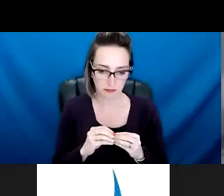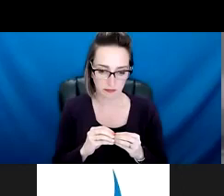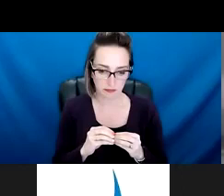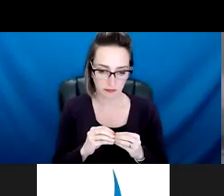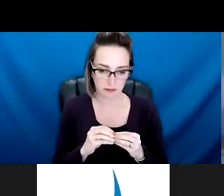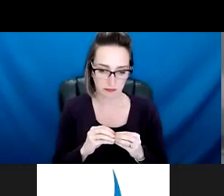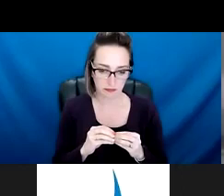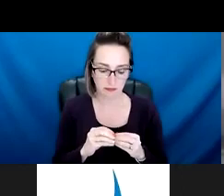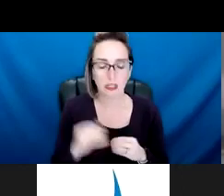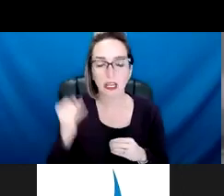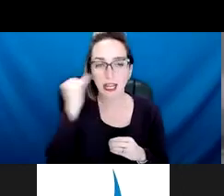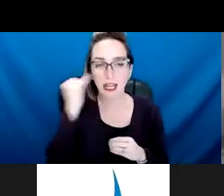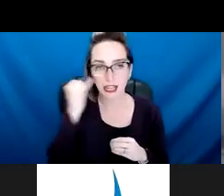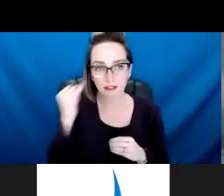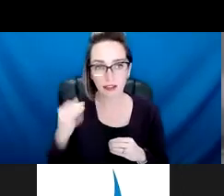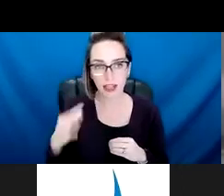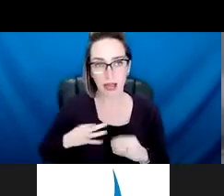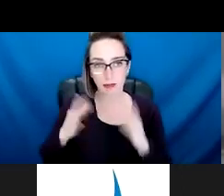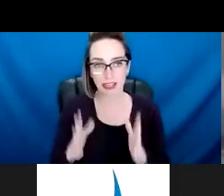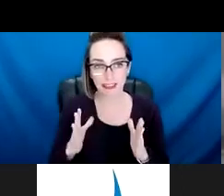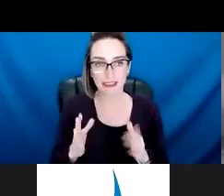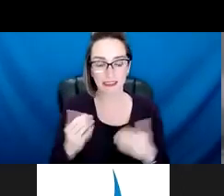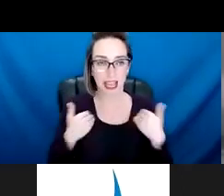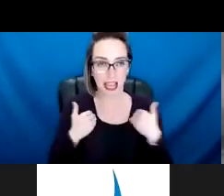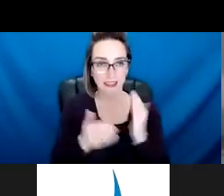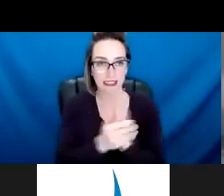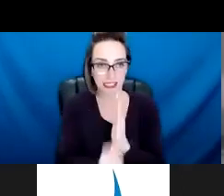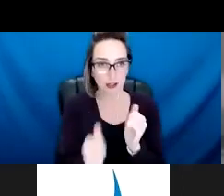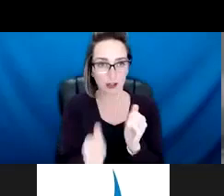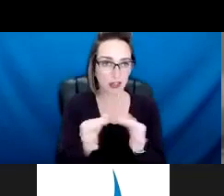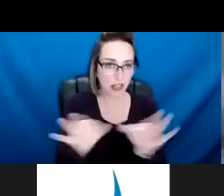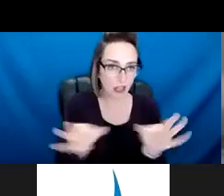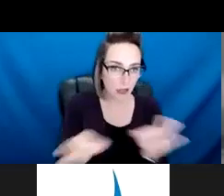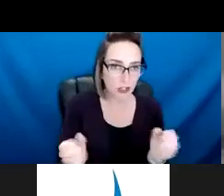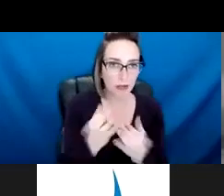ability to to continue to be hired or the hiring process.